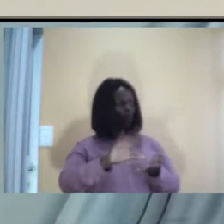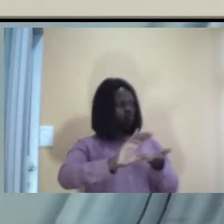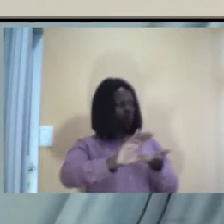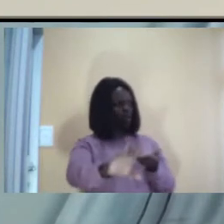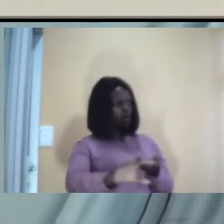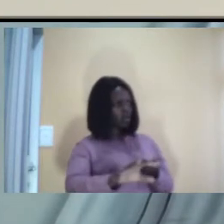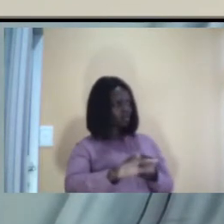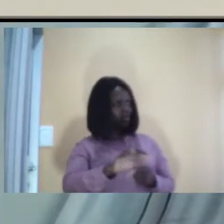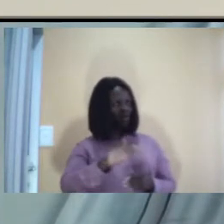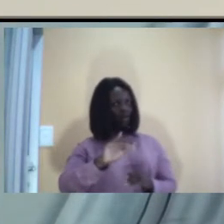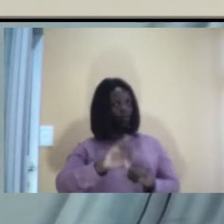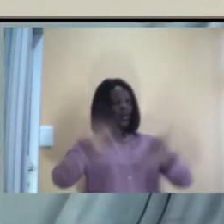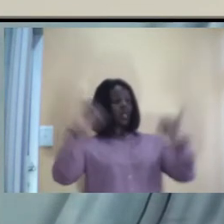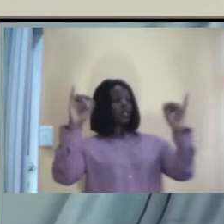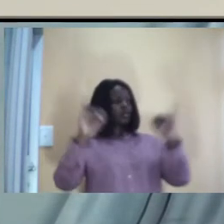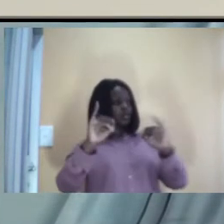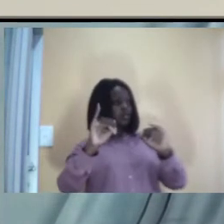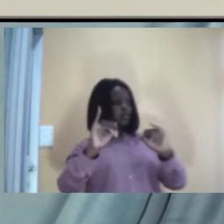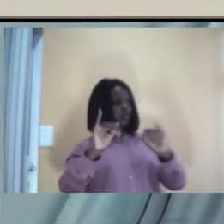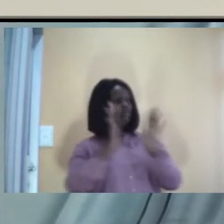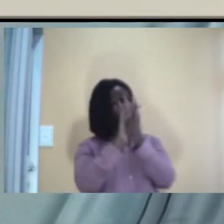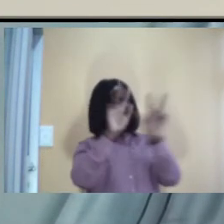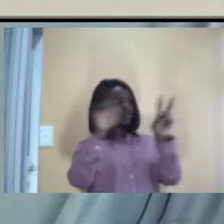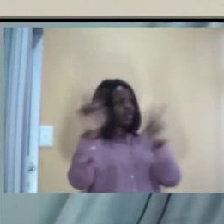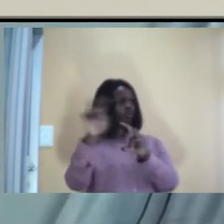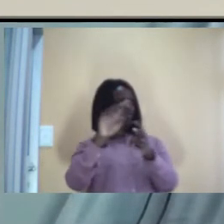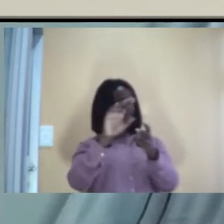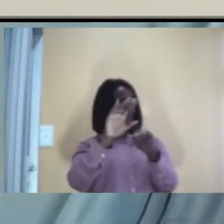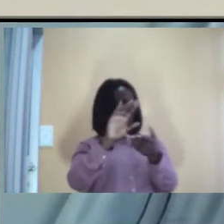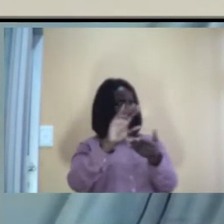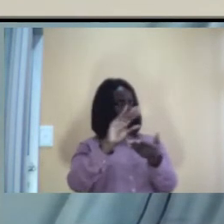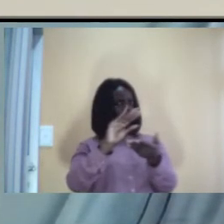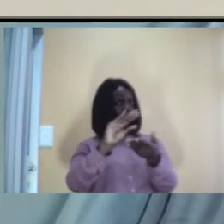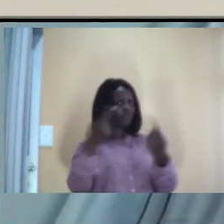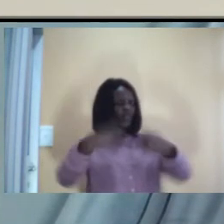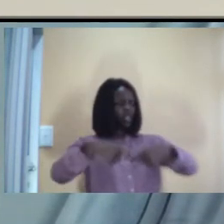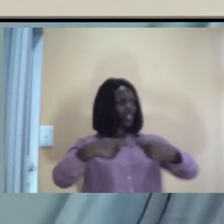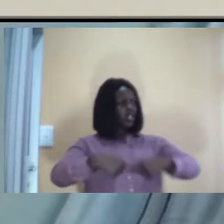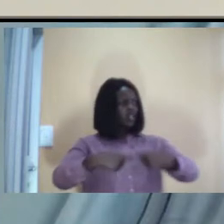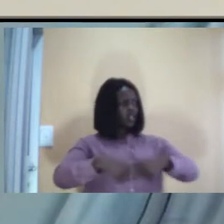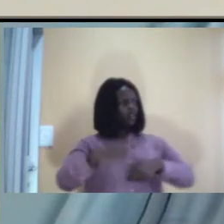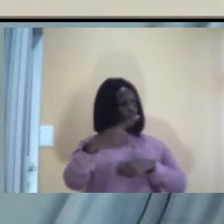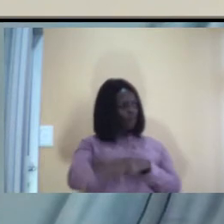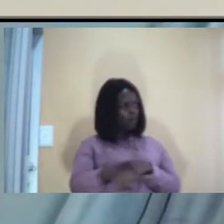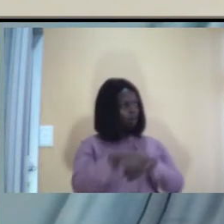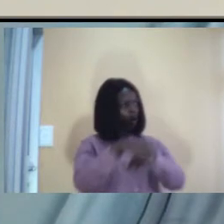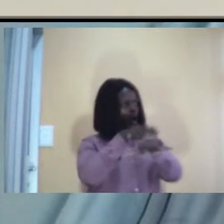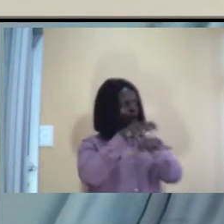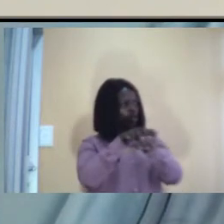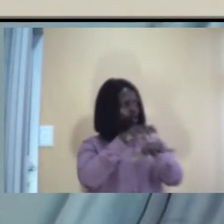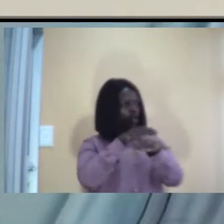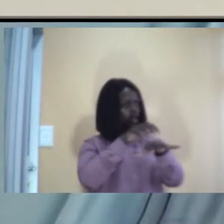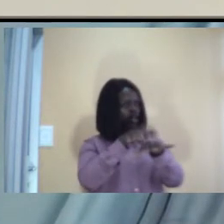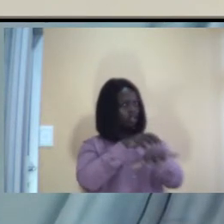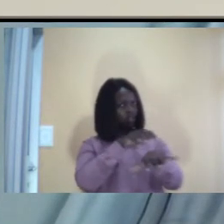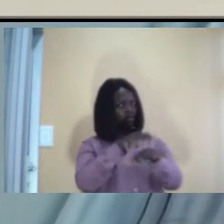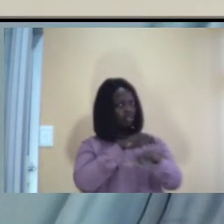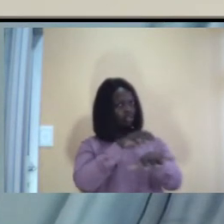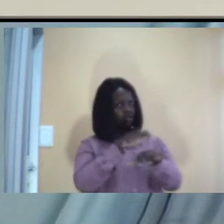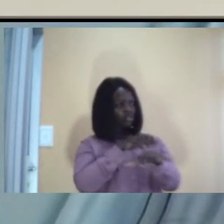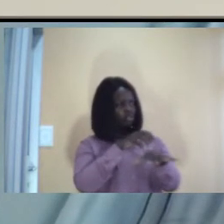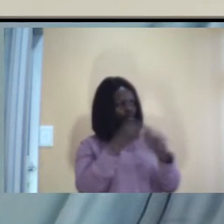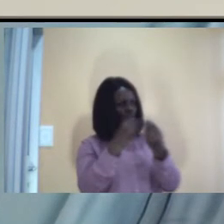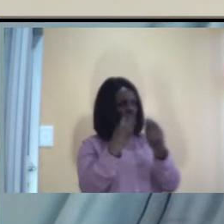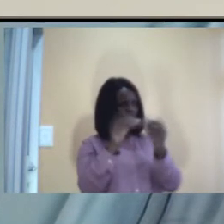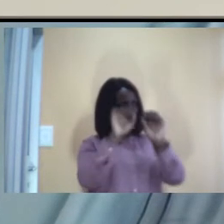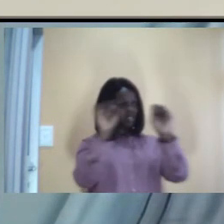an impact on the funding of agriculture on farm structures, irrigation shame,